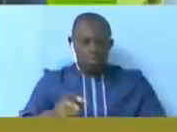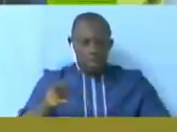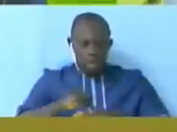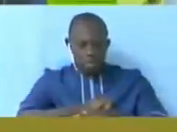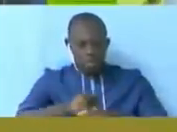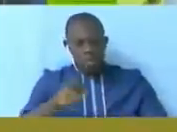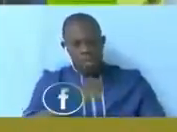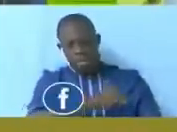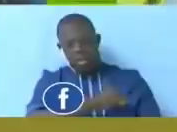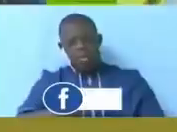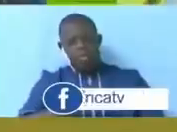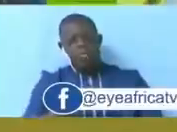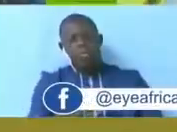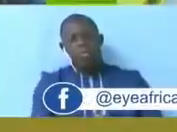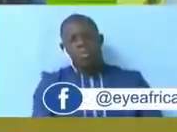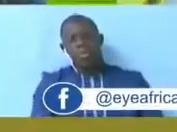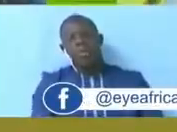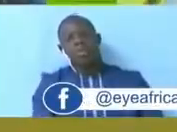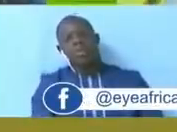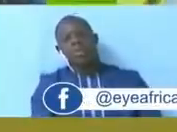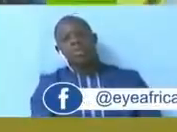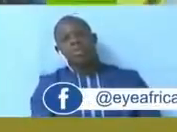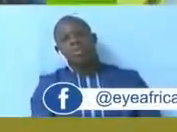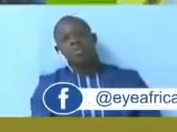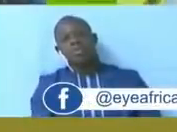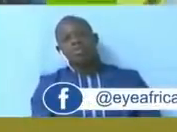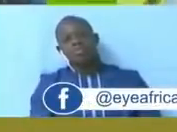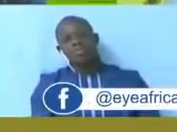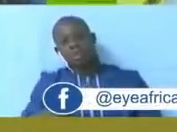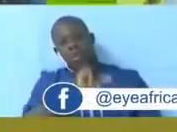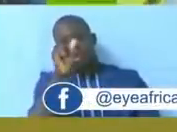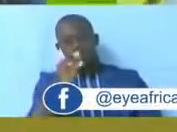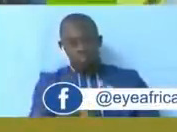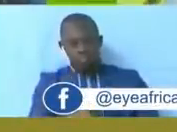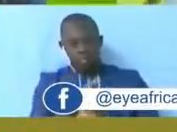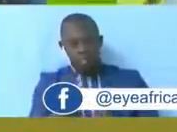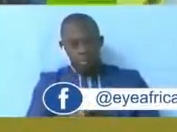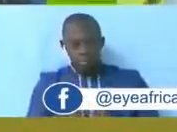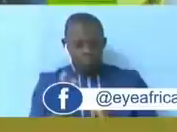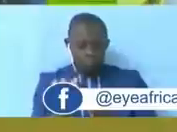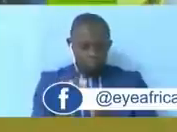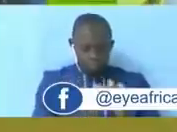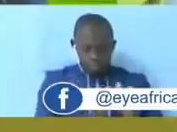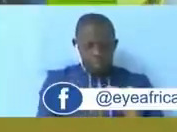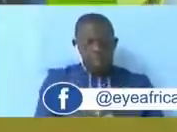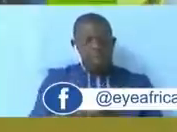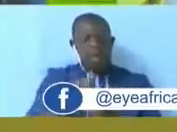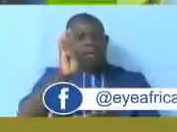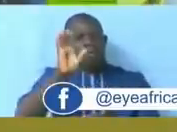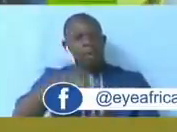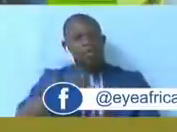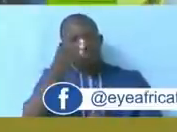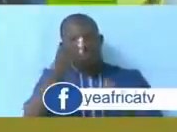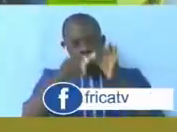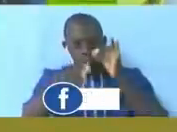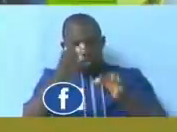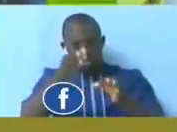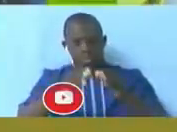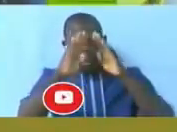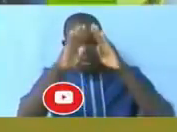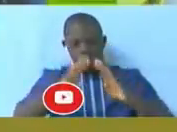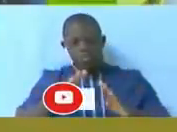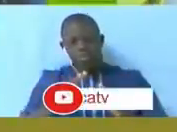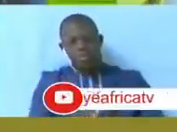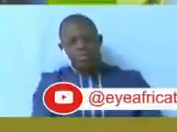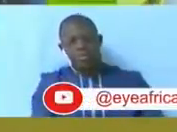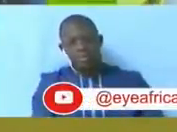wala. And was arranged before the magistrate in Banjul Magistrate's Court. Yasamba kiti mundandingo to memu Banjul Magistrate's Court. The